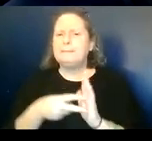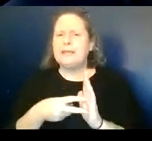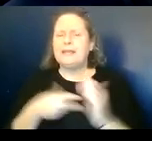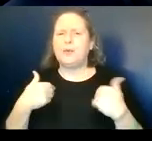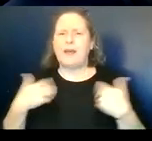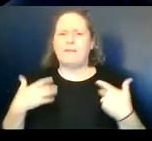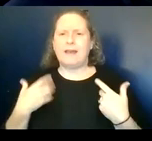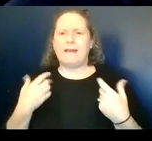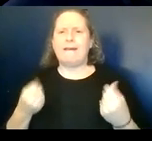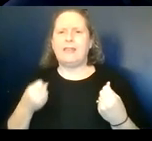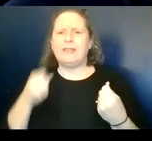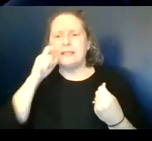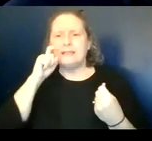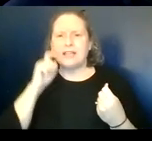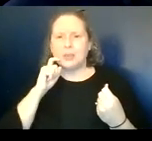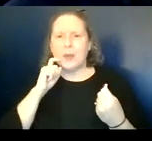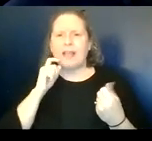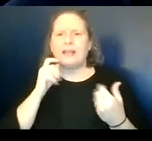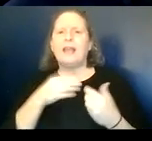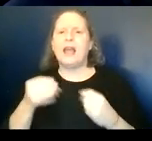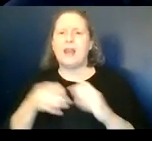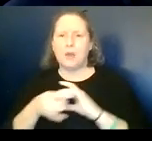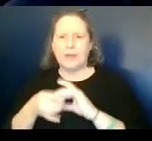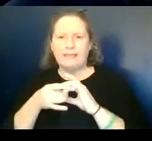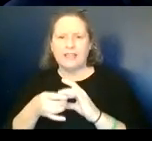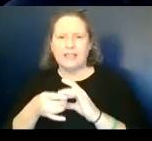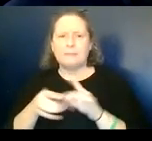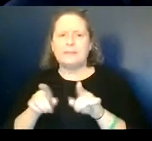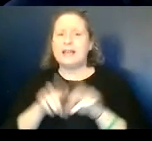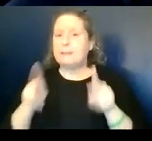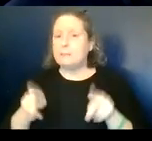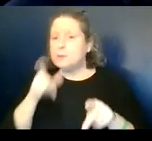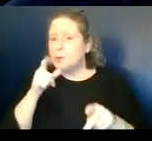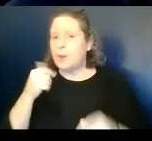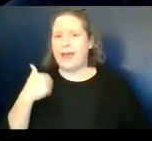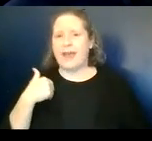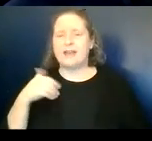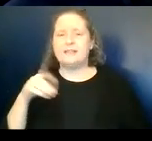healthy sexuality and relationships as a person with a disability.